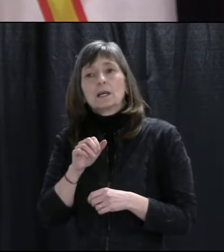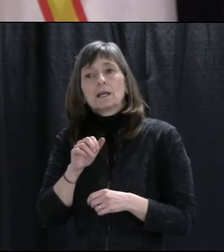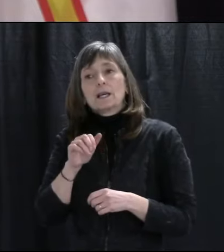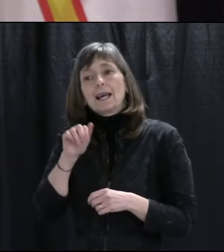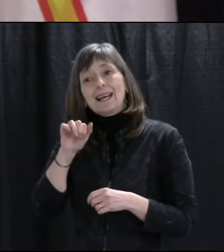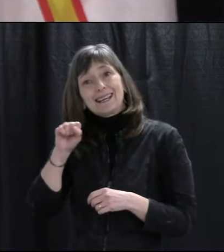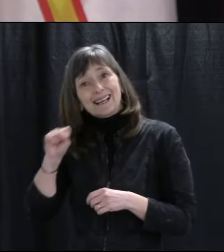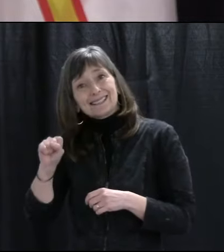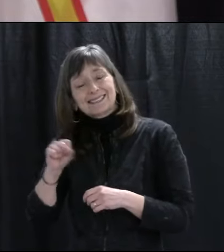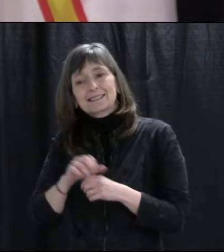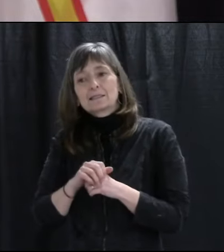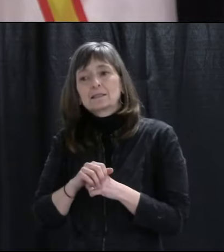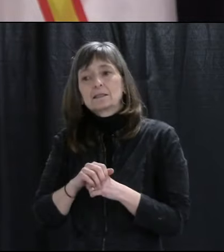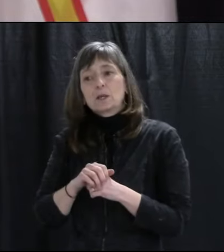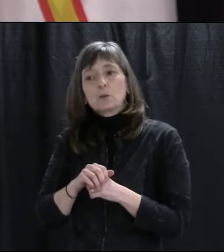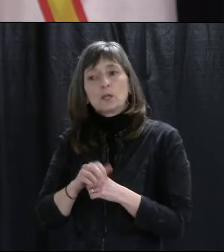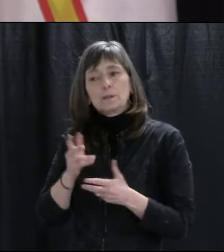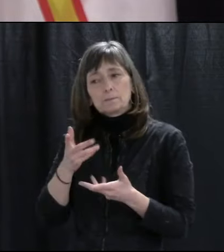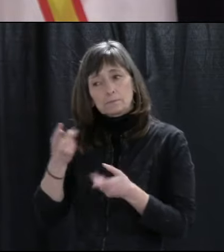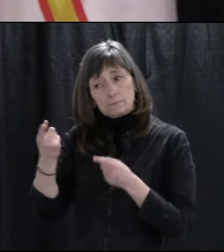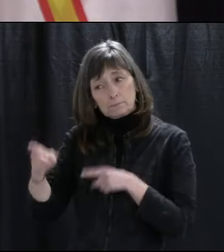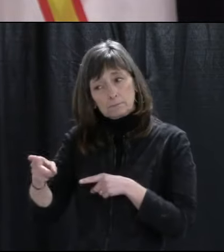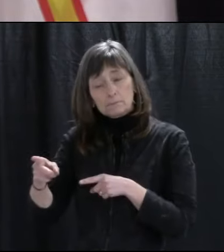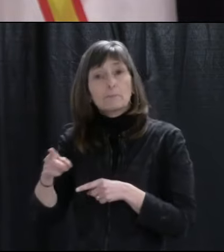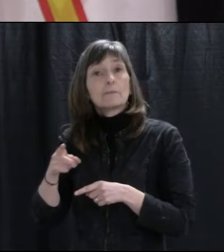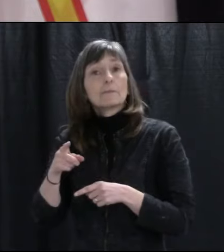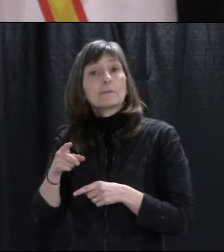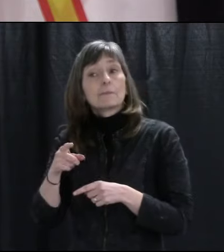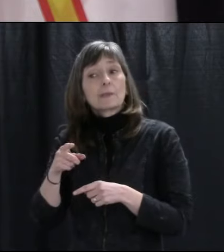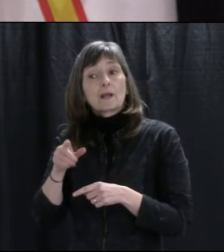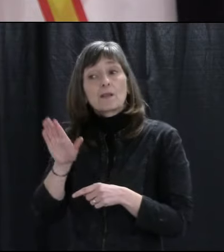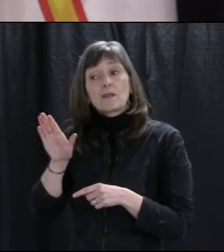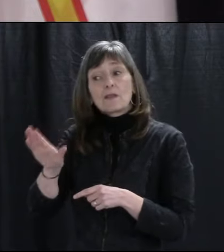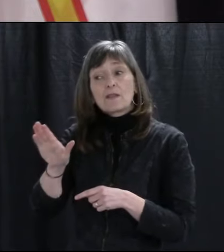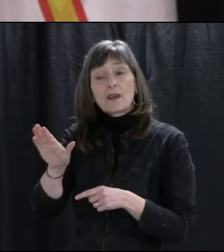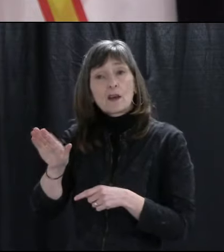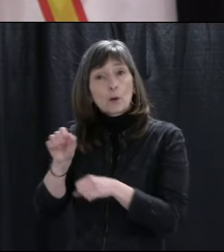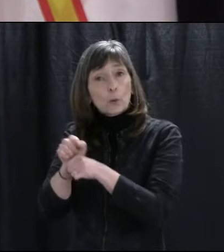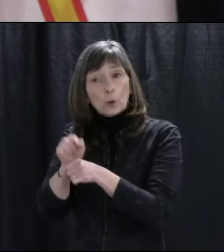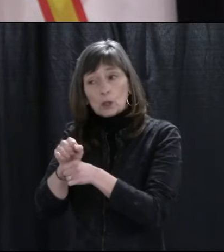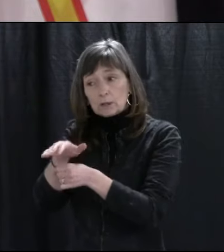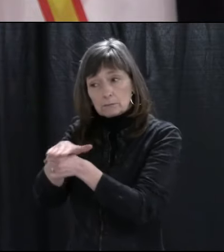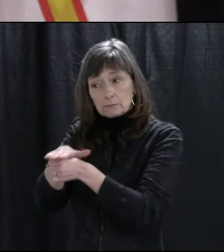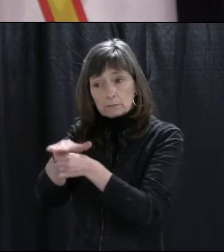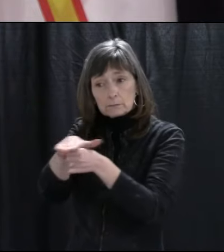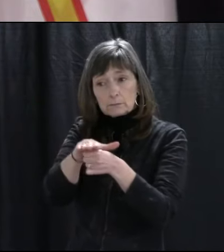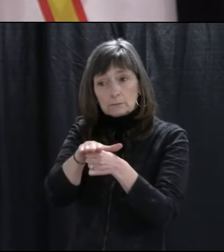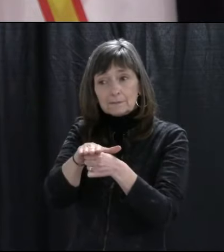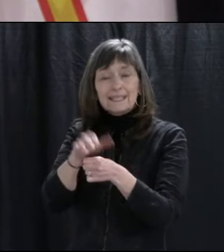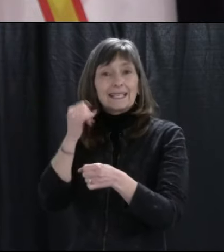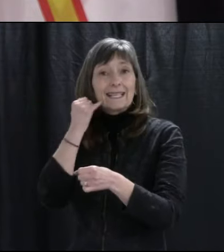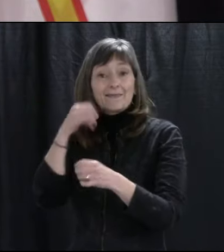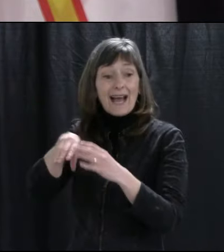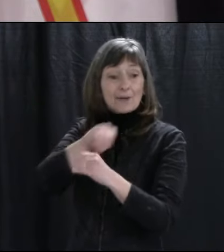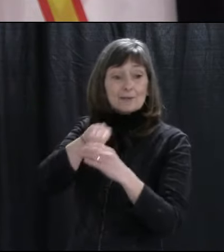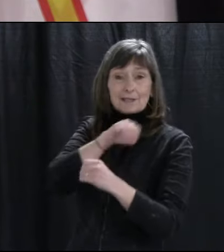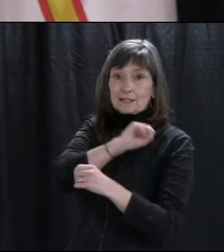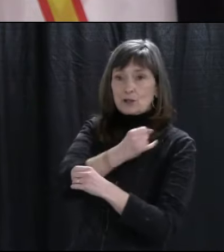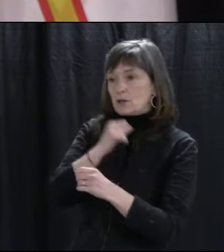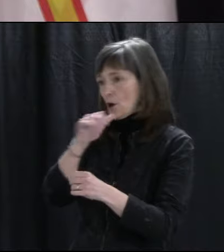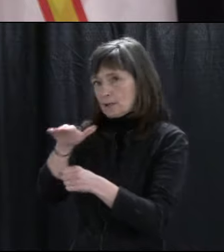with Canada Post in areas, in their depots, in their areas, their post offices outside of St. John's for the checks